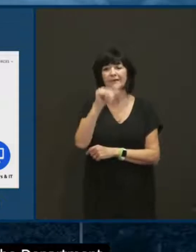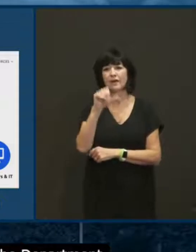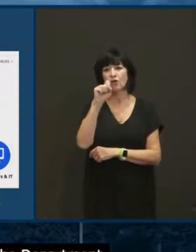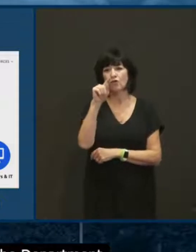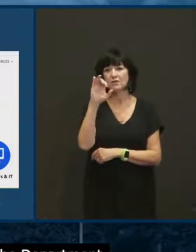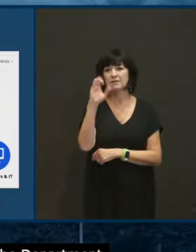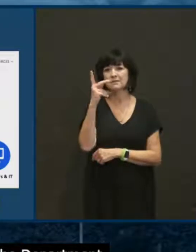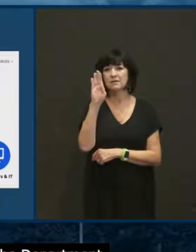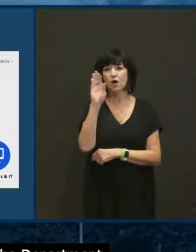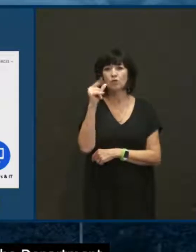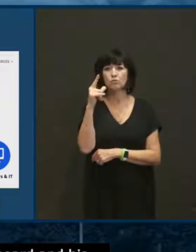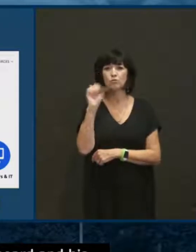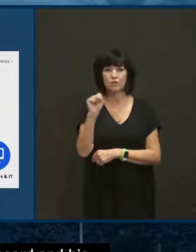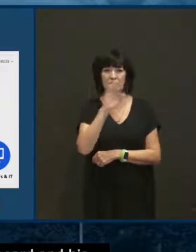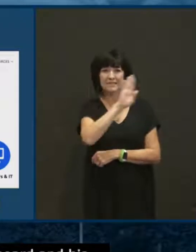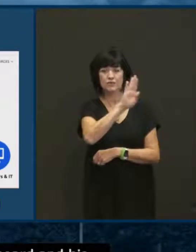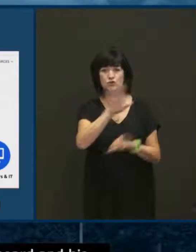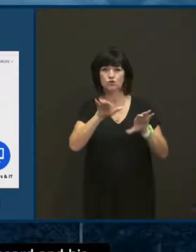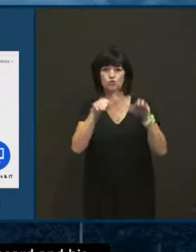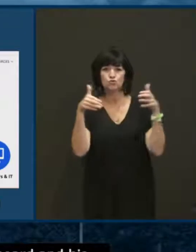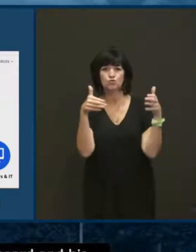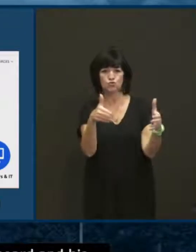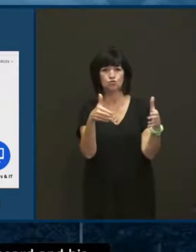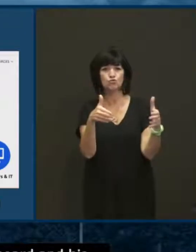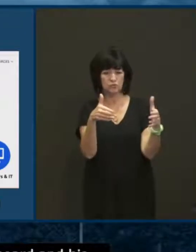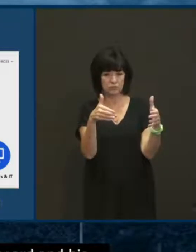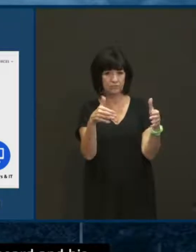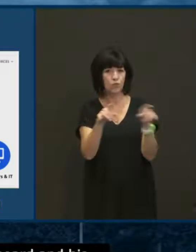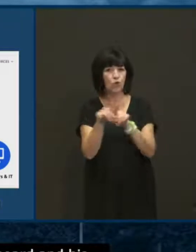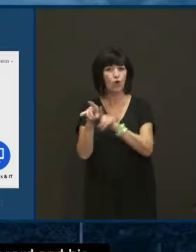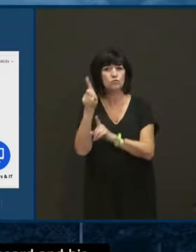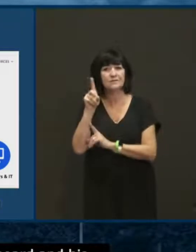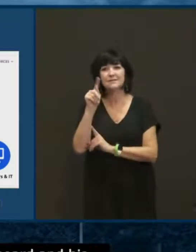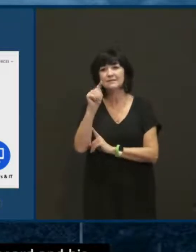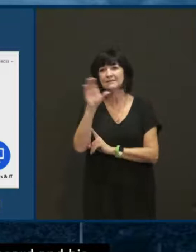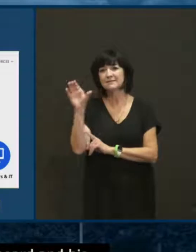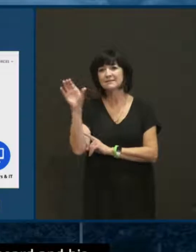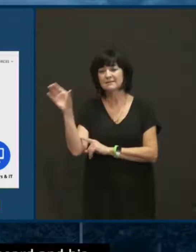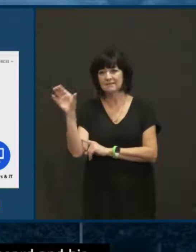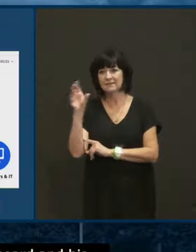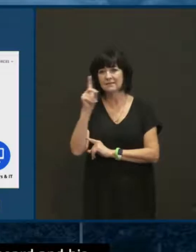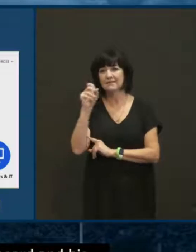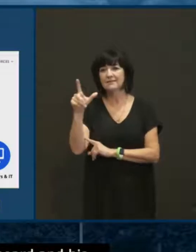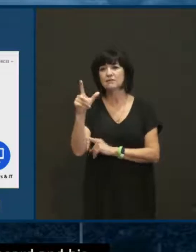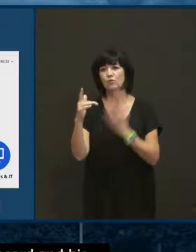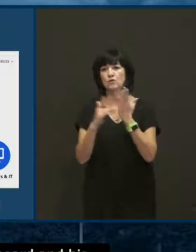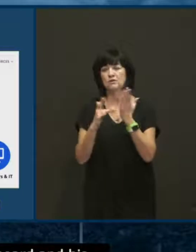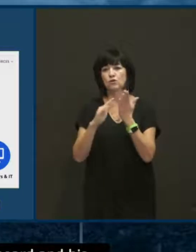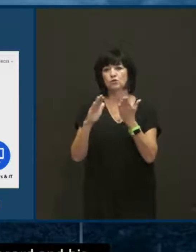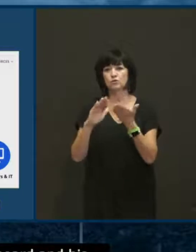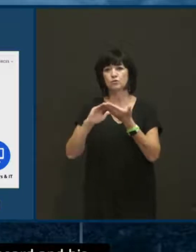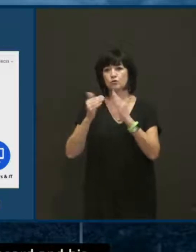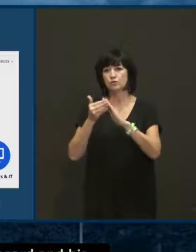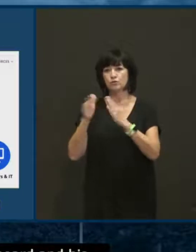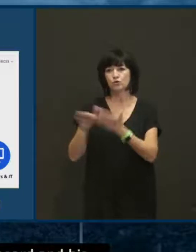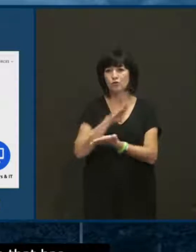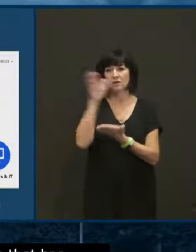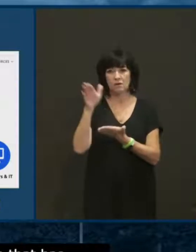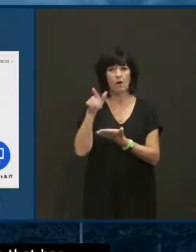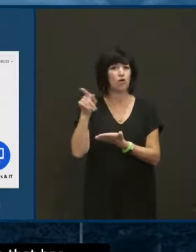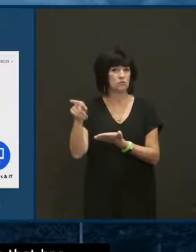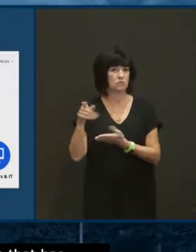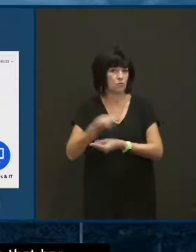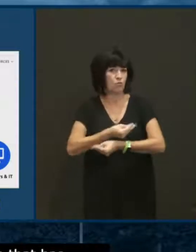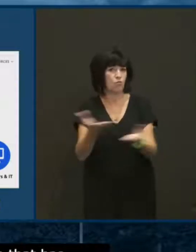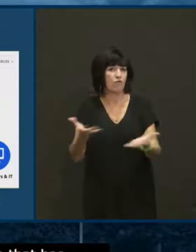well as Dr. Brainerd at Delaware Technical and Community College, which has responsibility for a lot of that training.